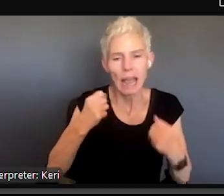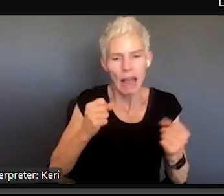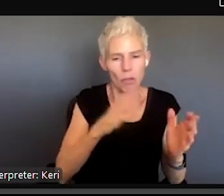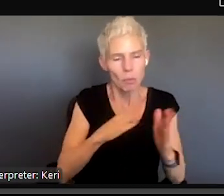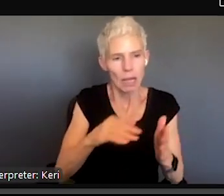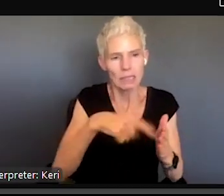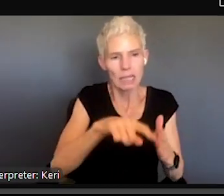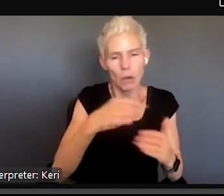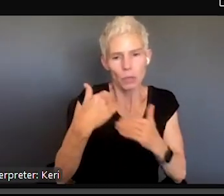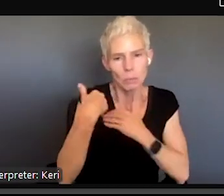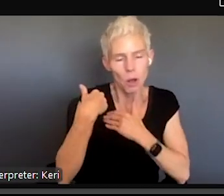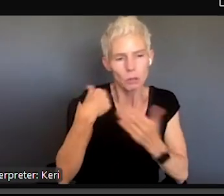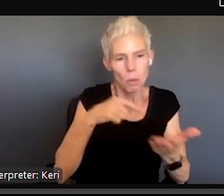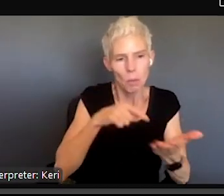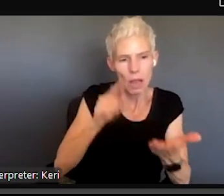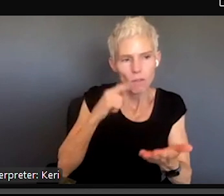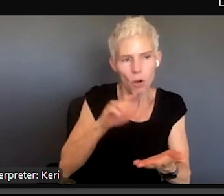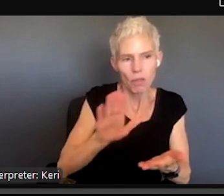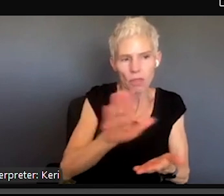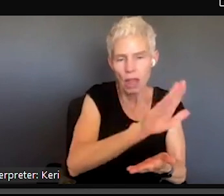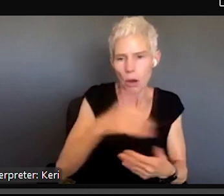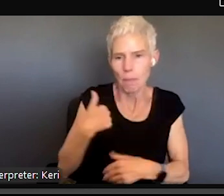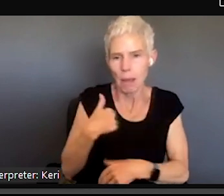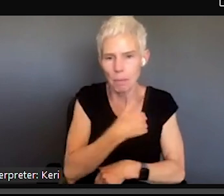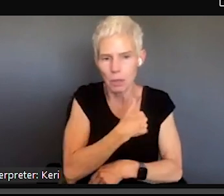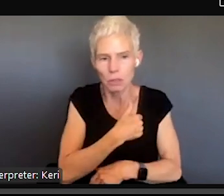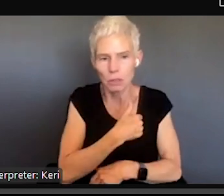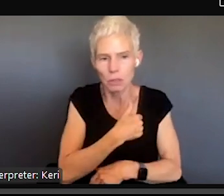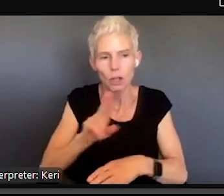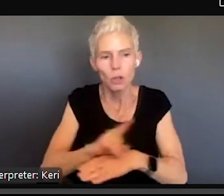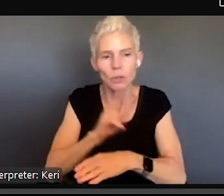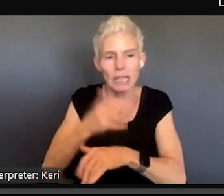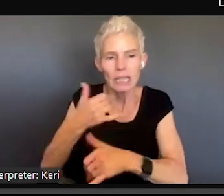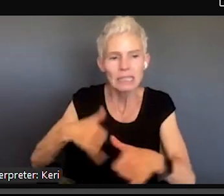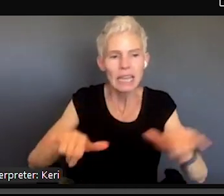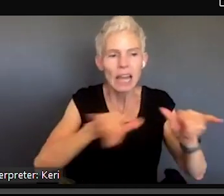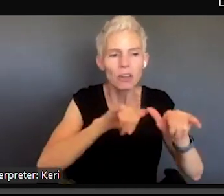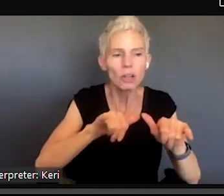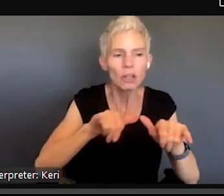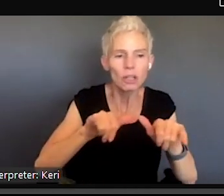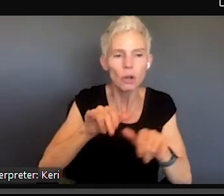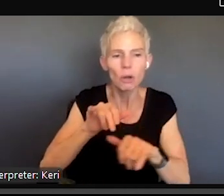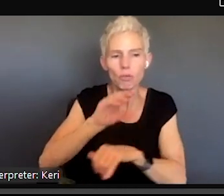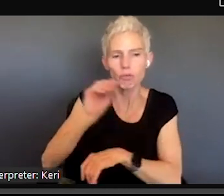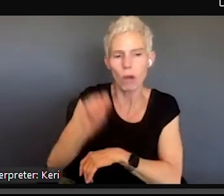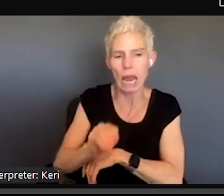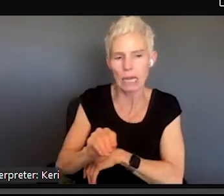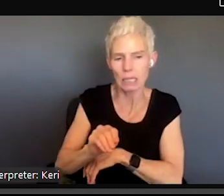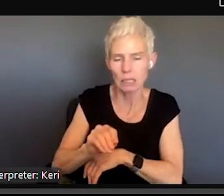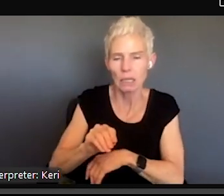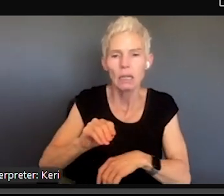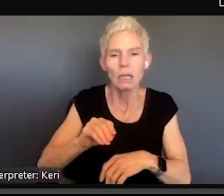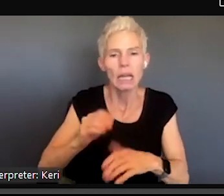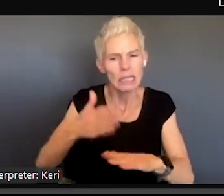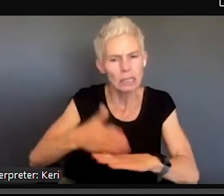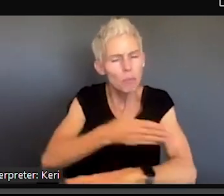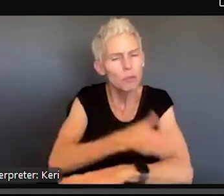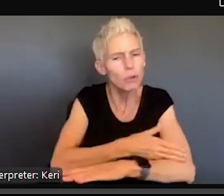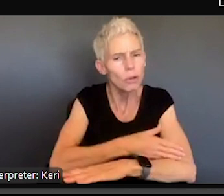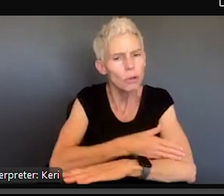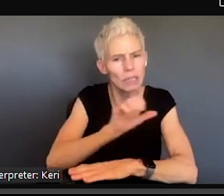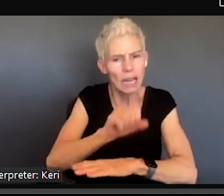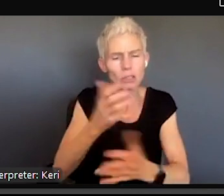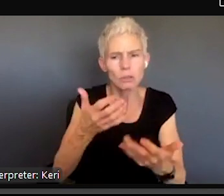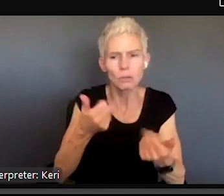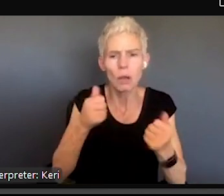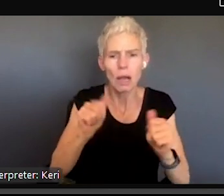members using a standardized Medicaid rate. This has gotten a little bit better. We've been trying to work with our standard plan or